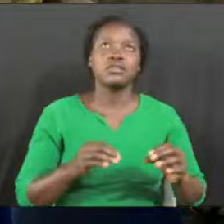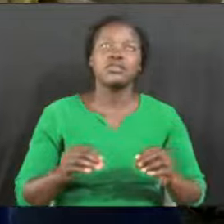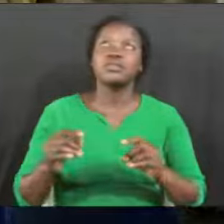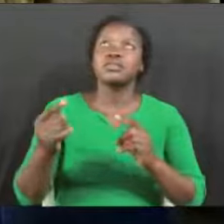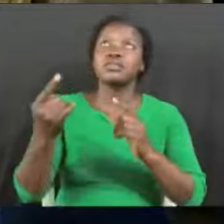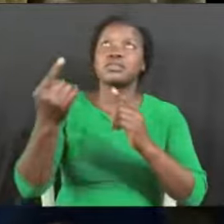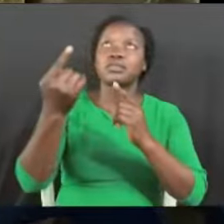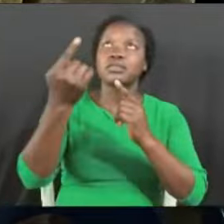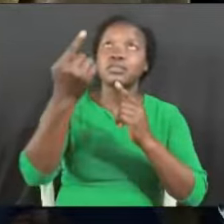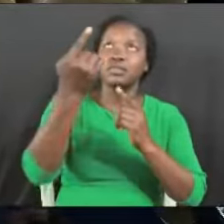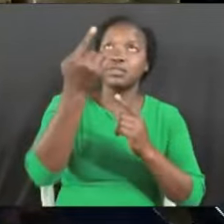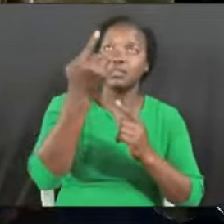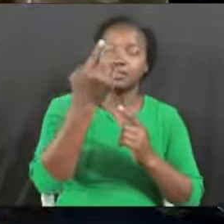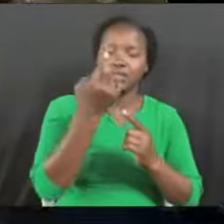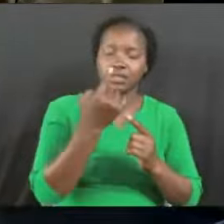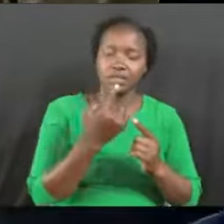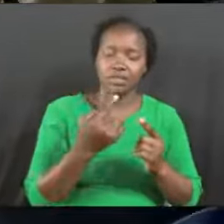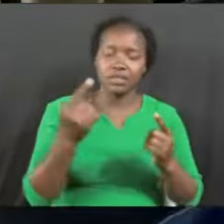Come. Oh,